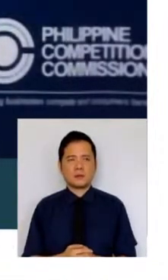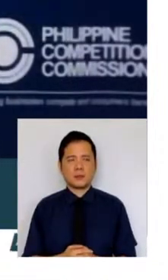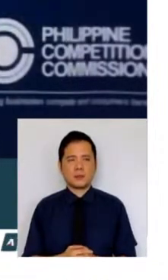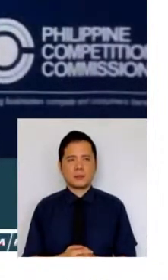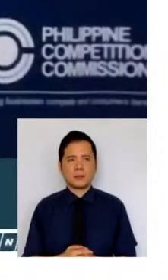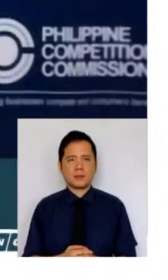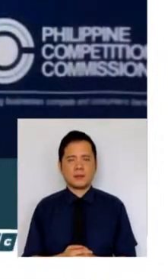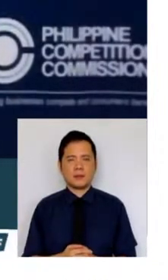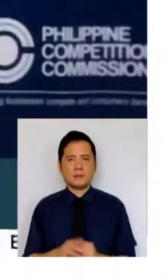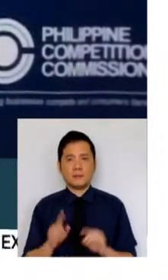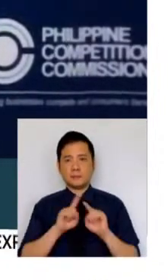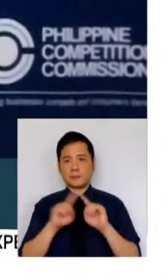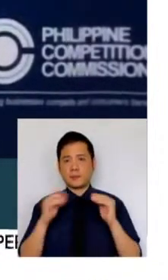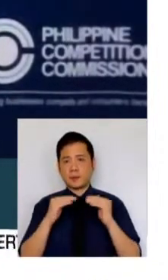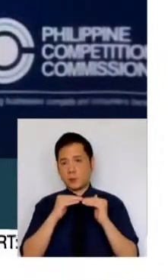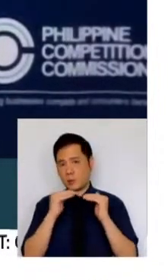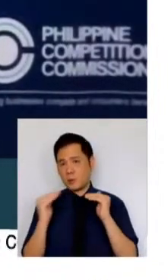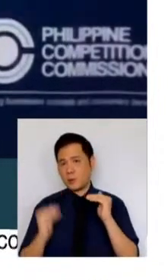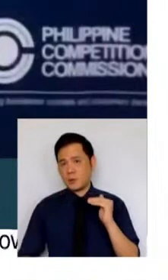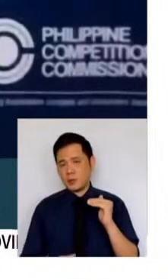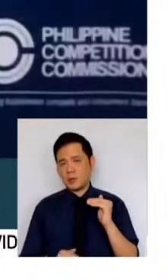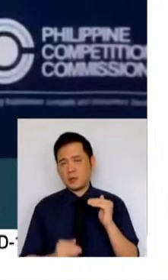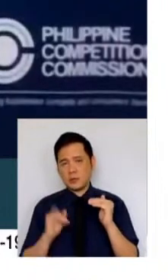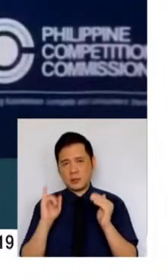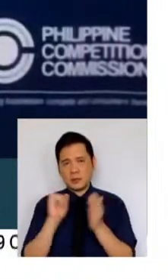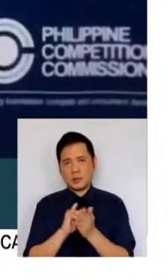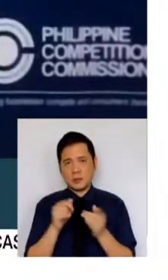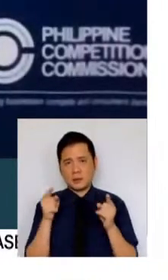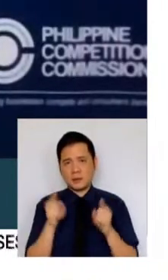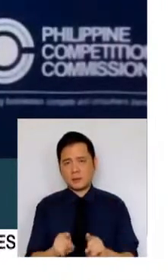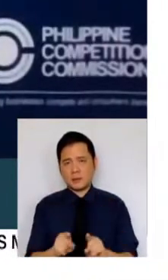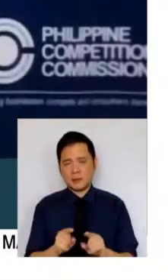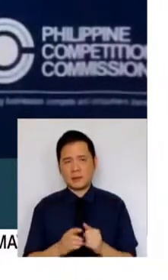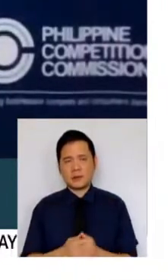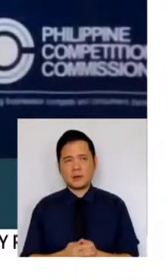the rise in inequality that has occurred,